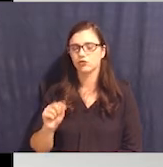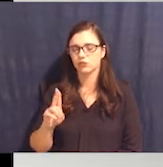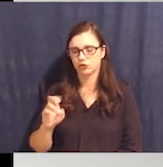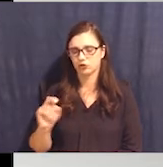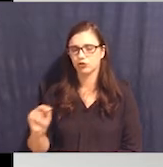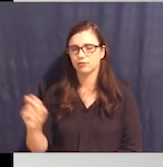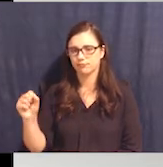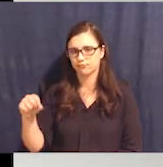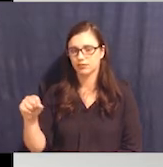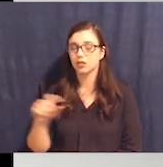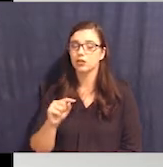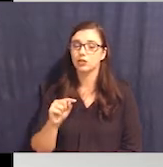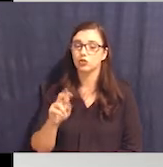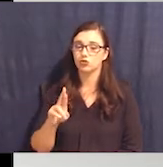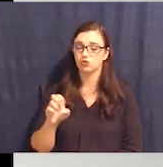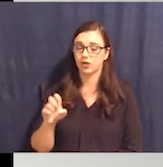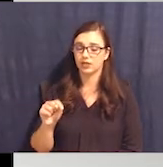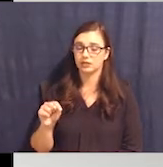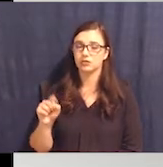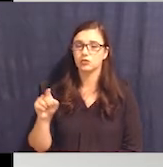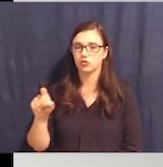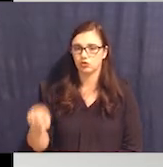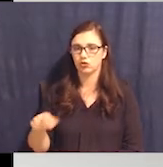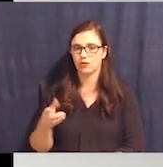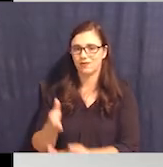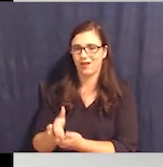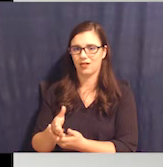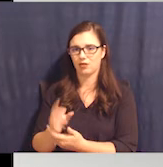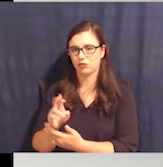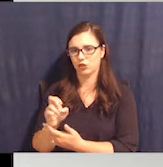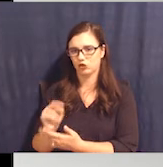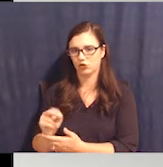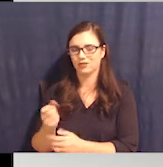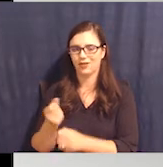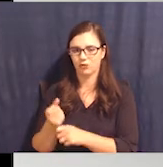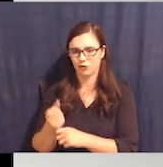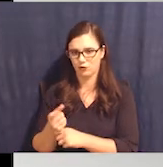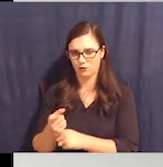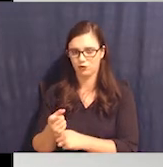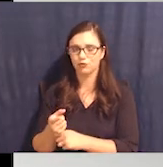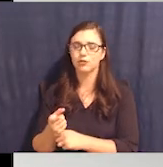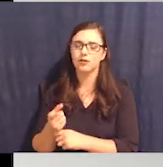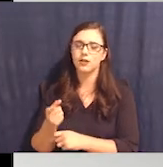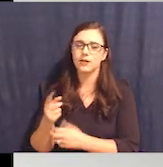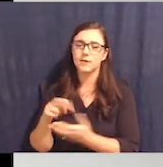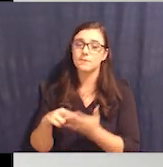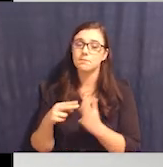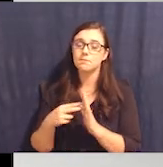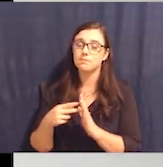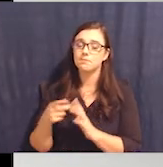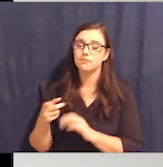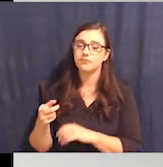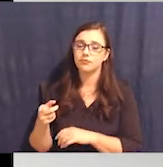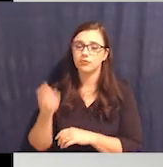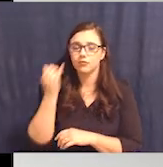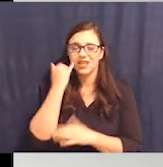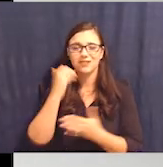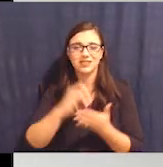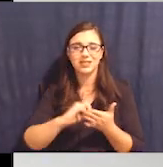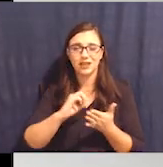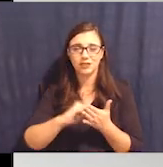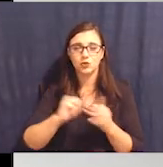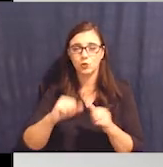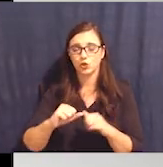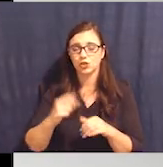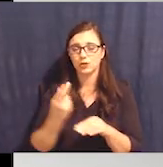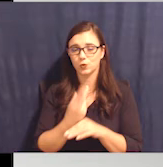On the trust return. The trust should file a return every year. That way you know, if there